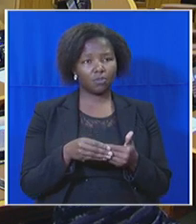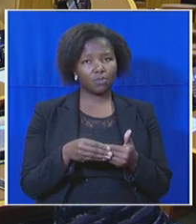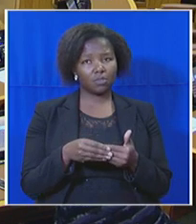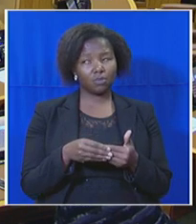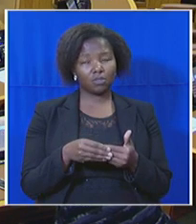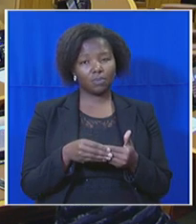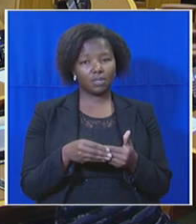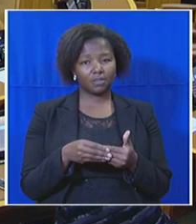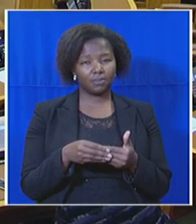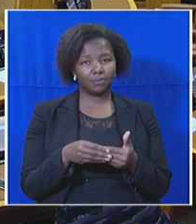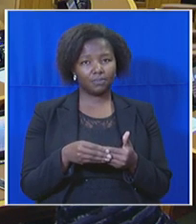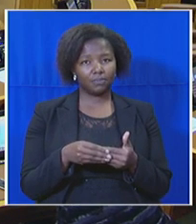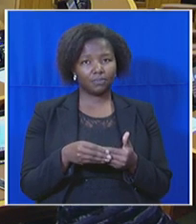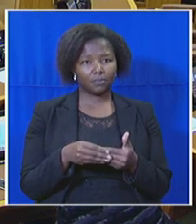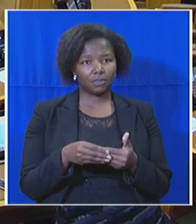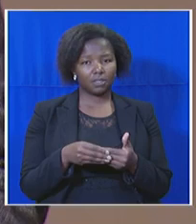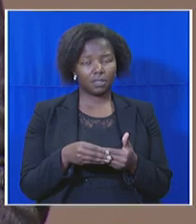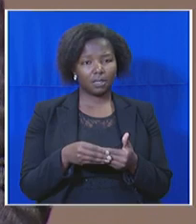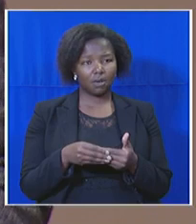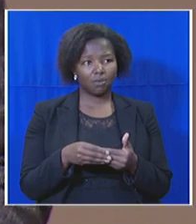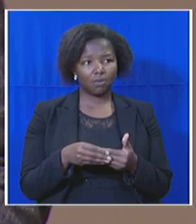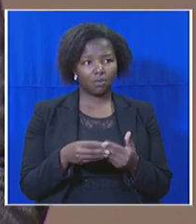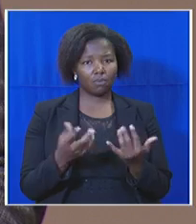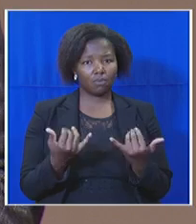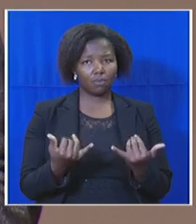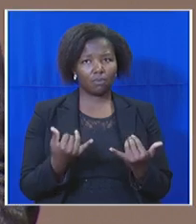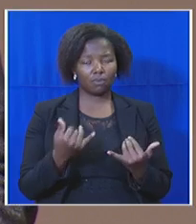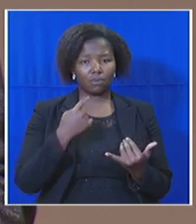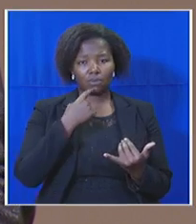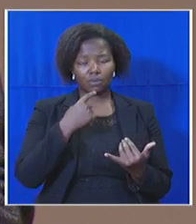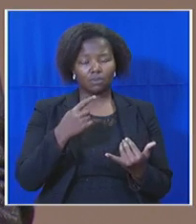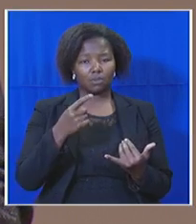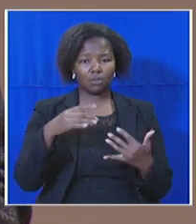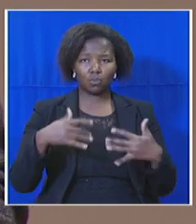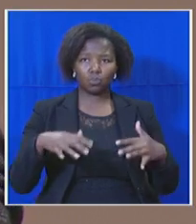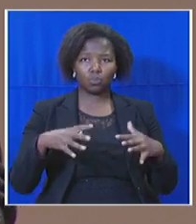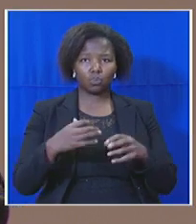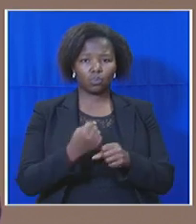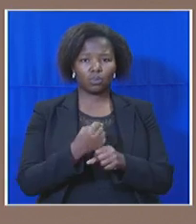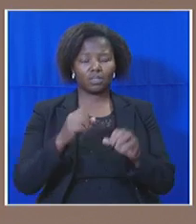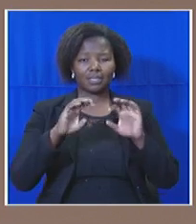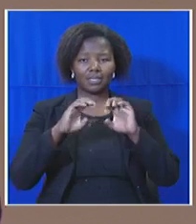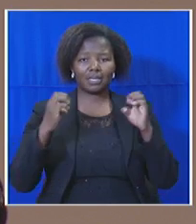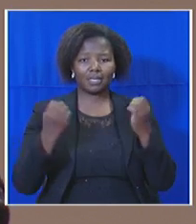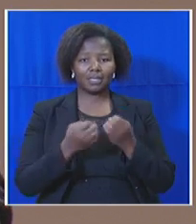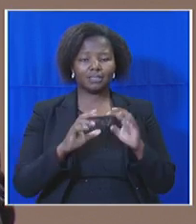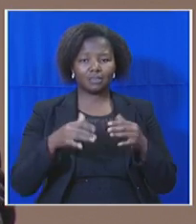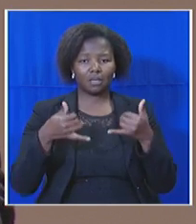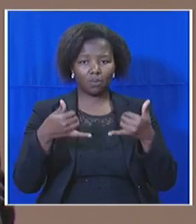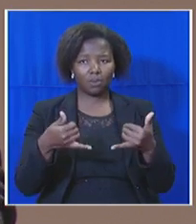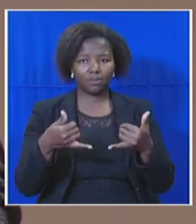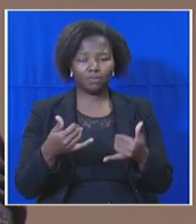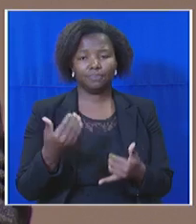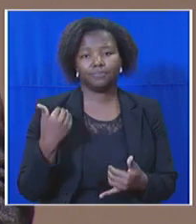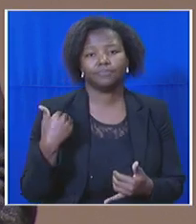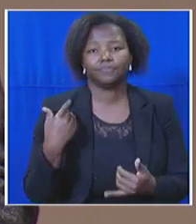the United Nations top accolade, the Champions of the Earth Award. This was announced on